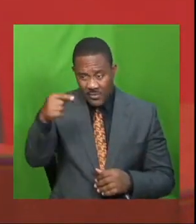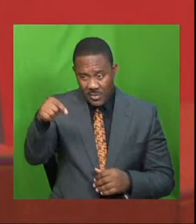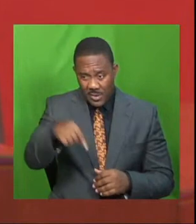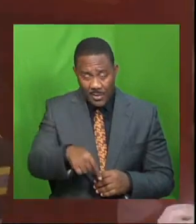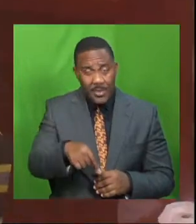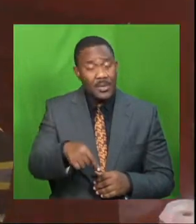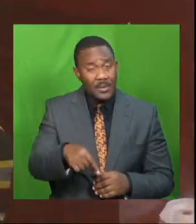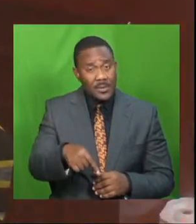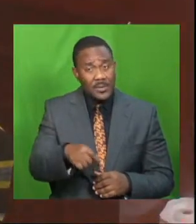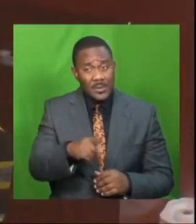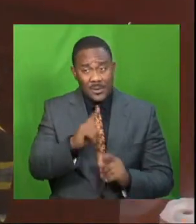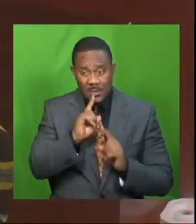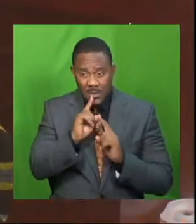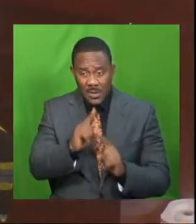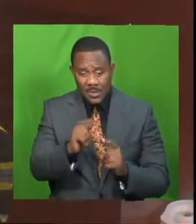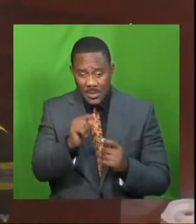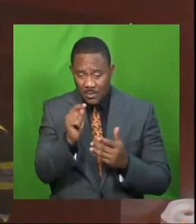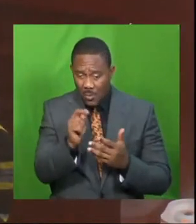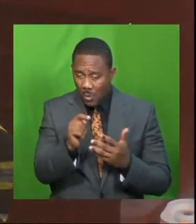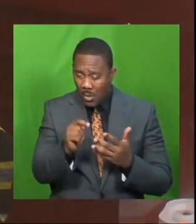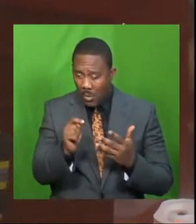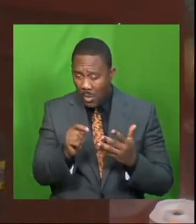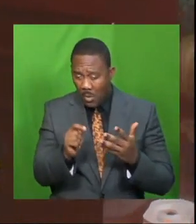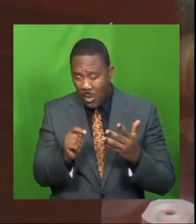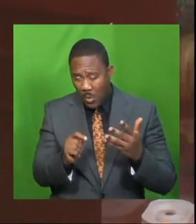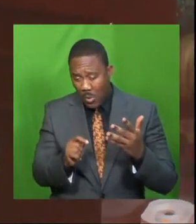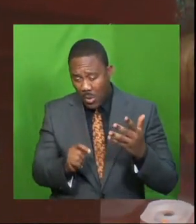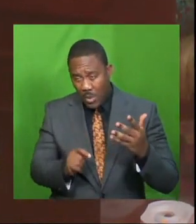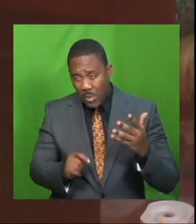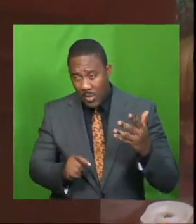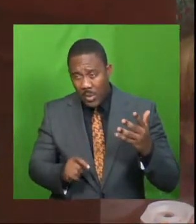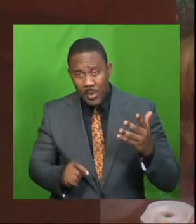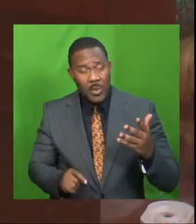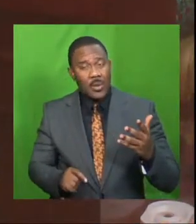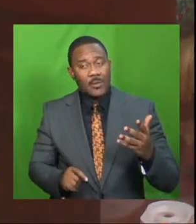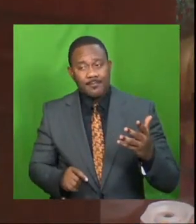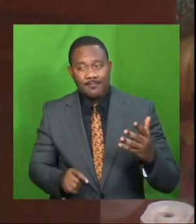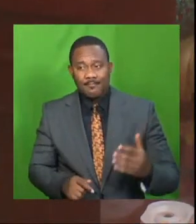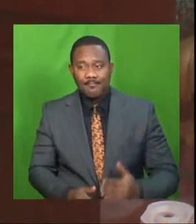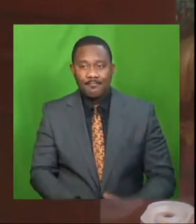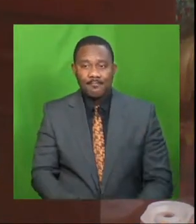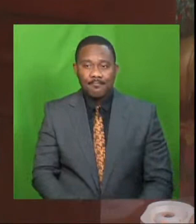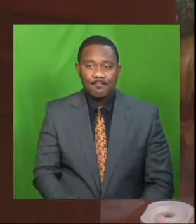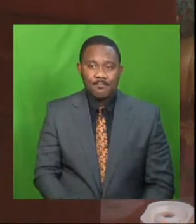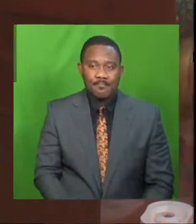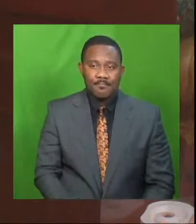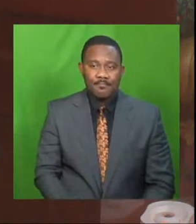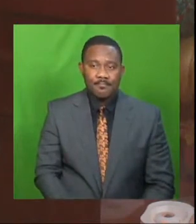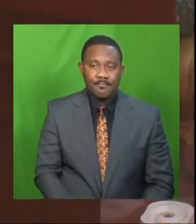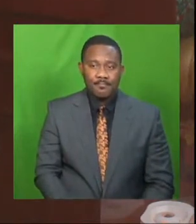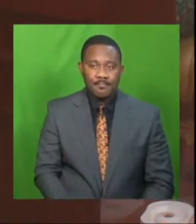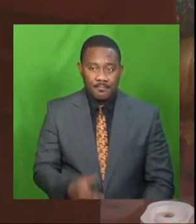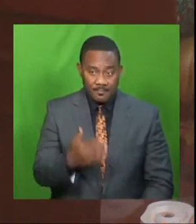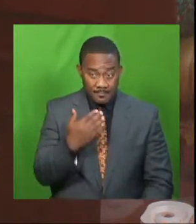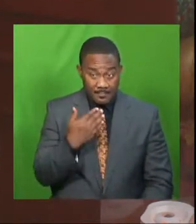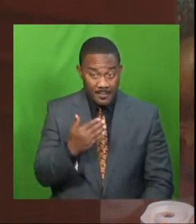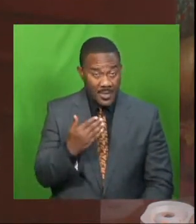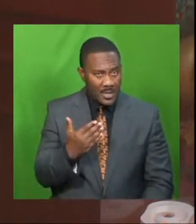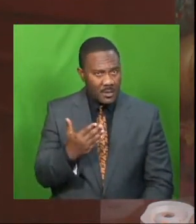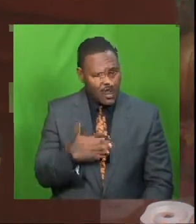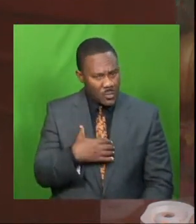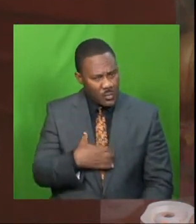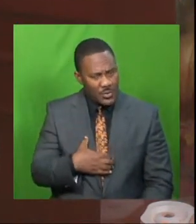House to answer questions from members. We thank you and we wish you